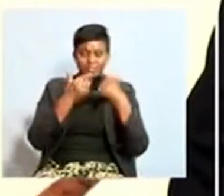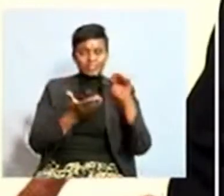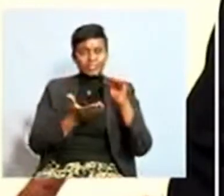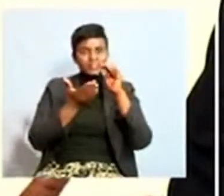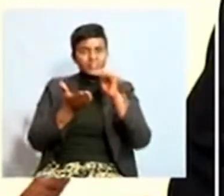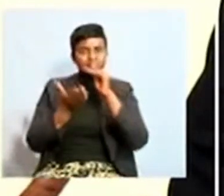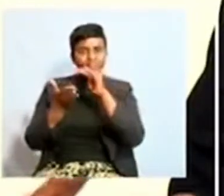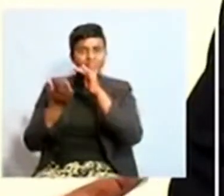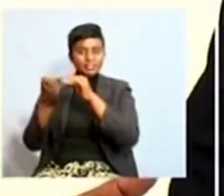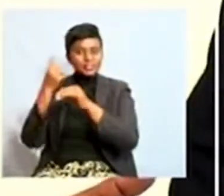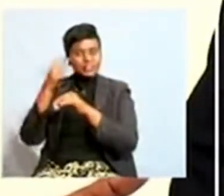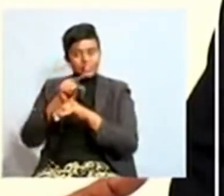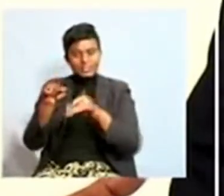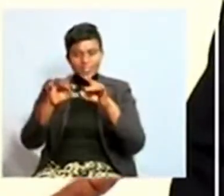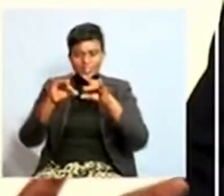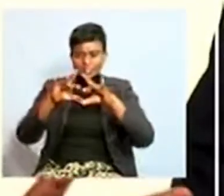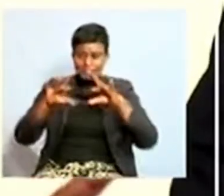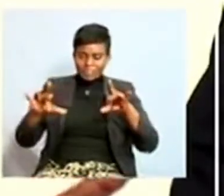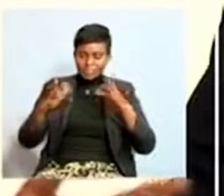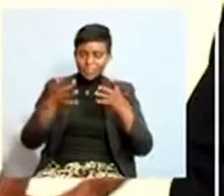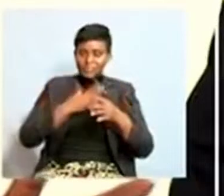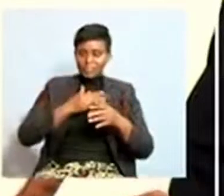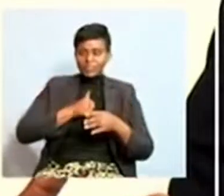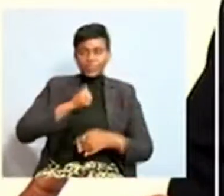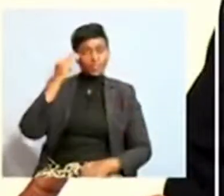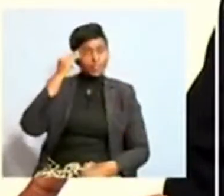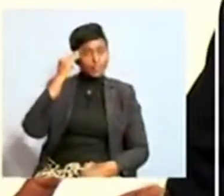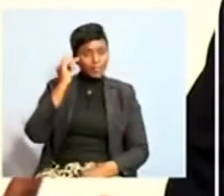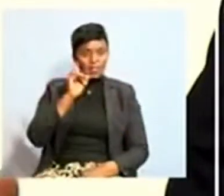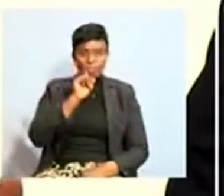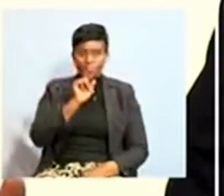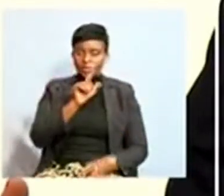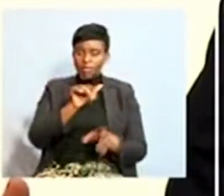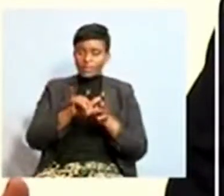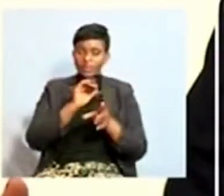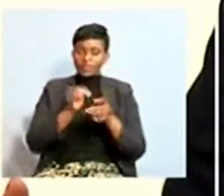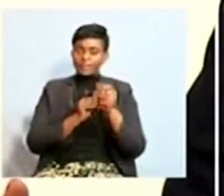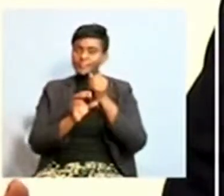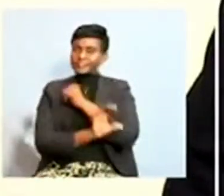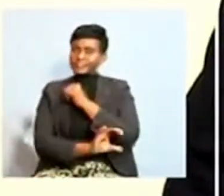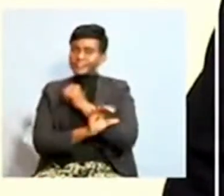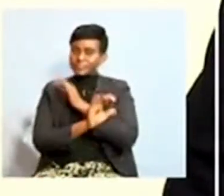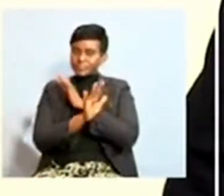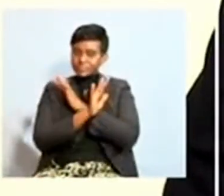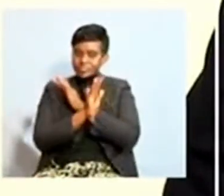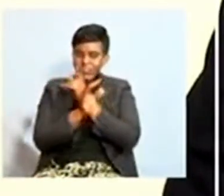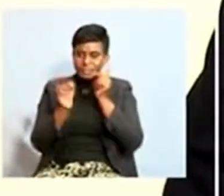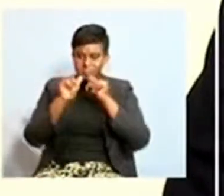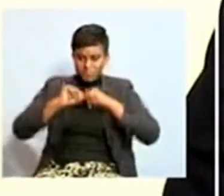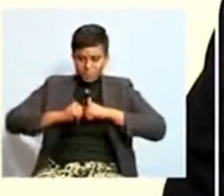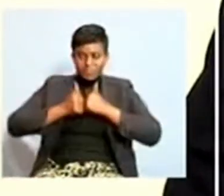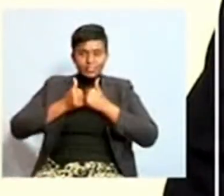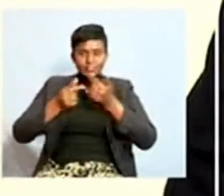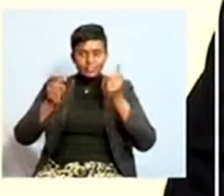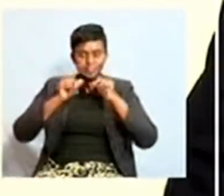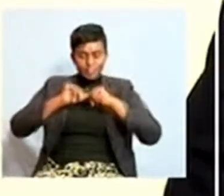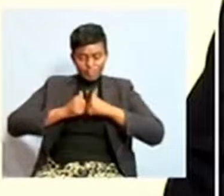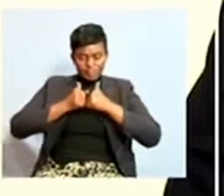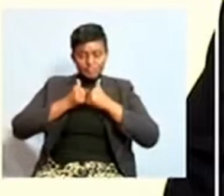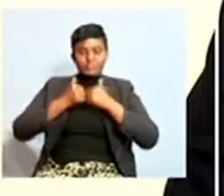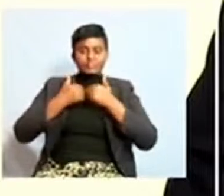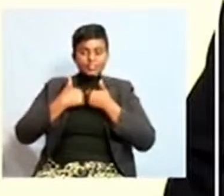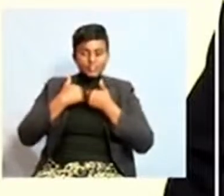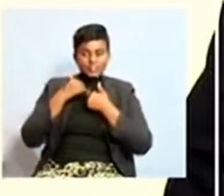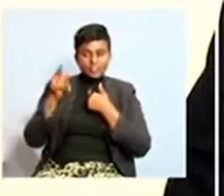allocation for land. I know that in our country, when we were considering